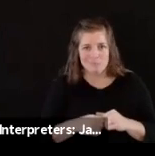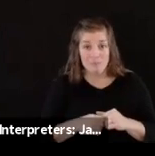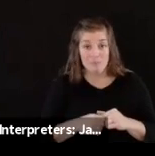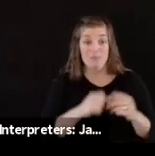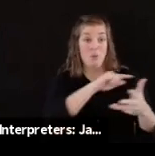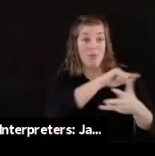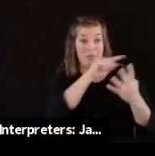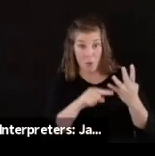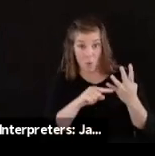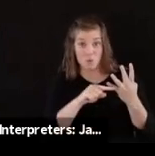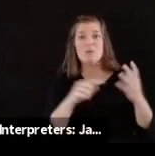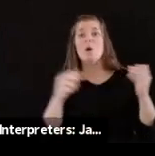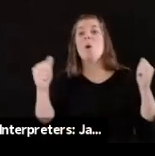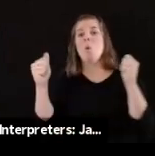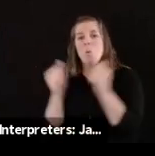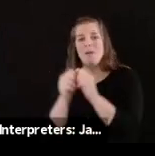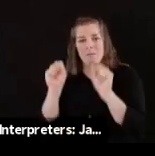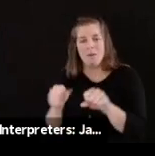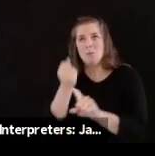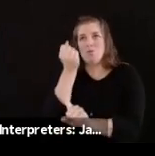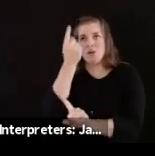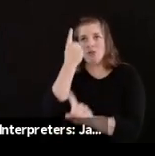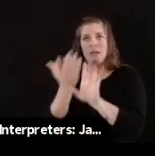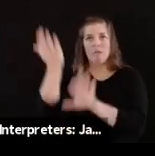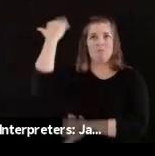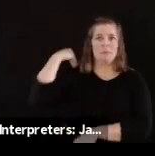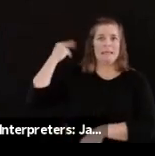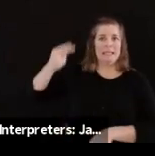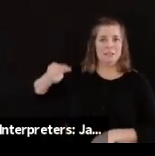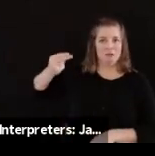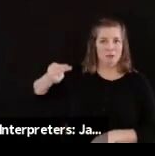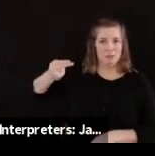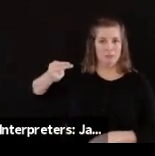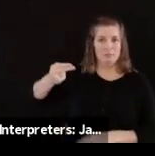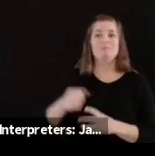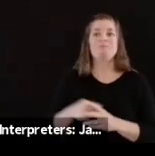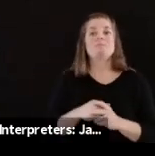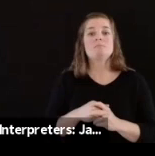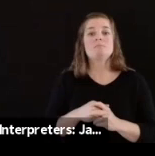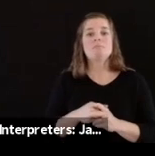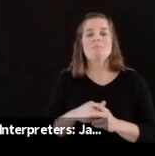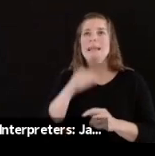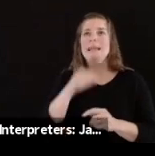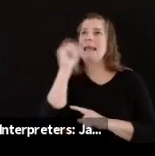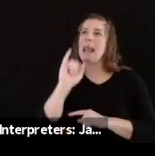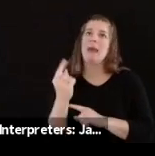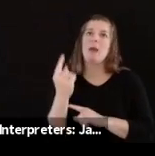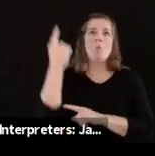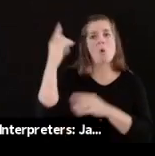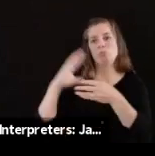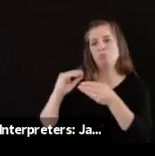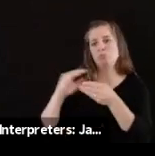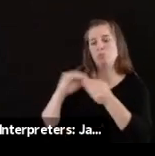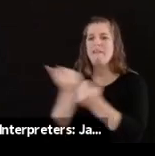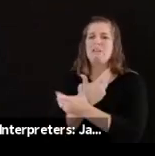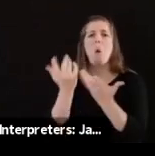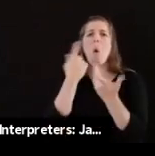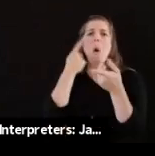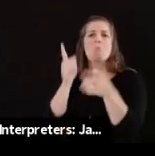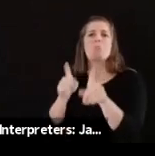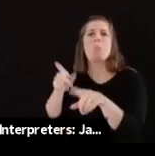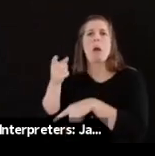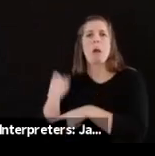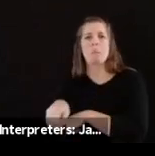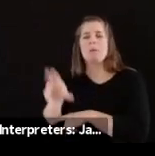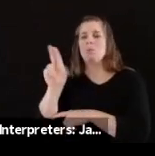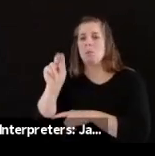the ability to understand history, not as one static and objective narrative on which we all agree, but as a series